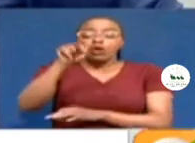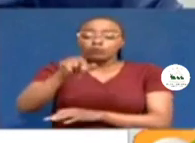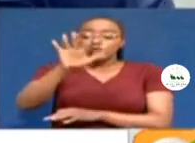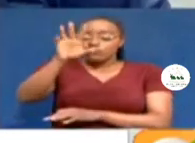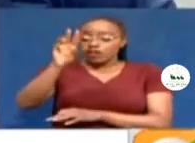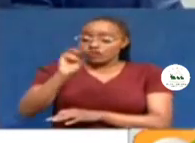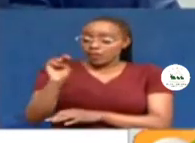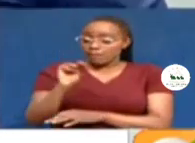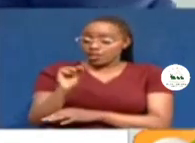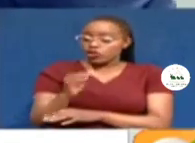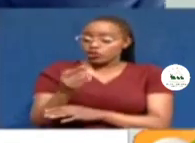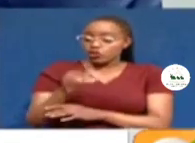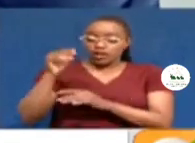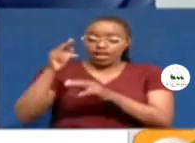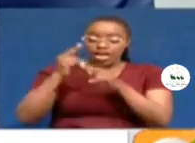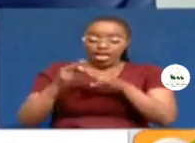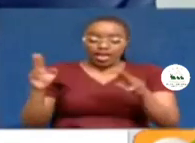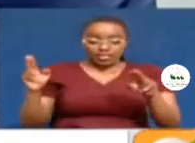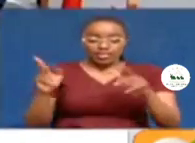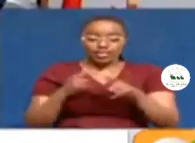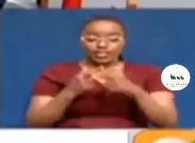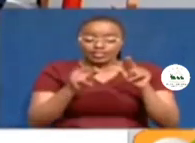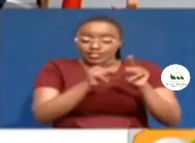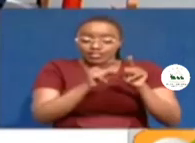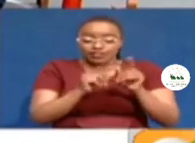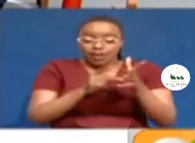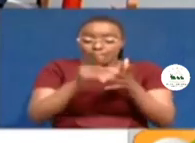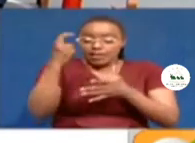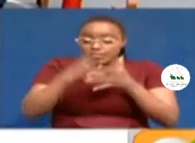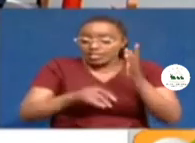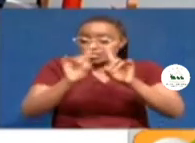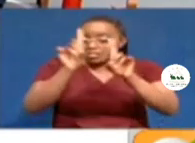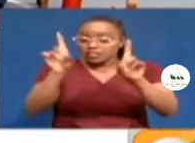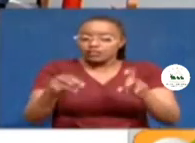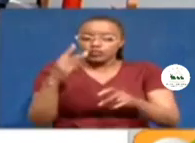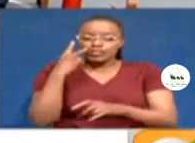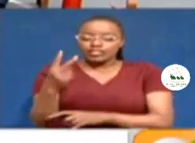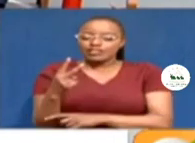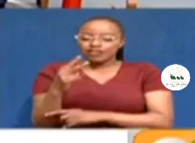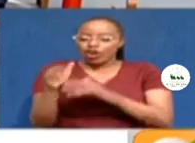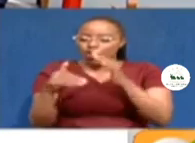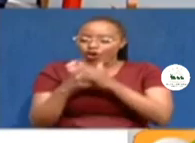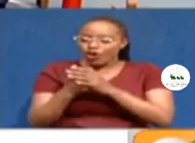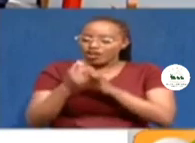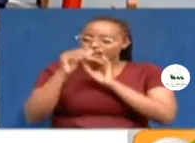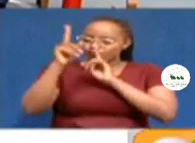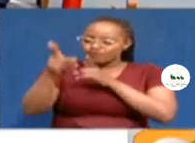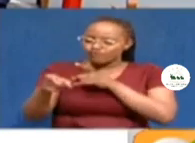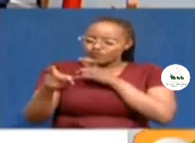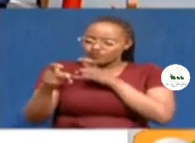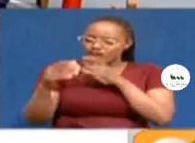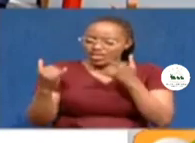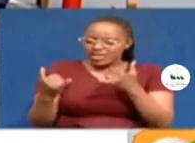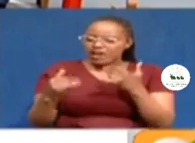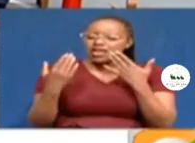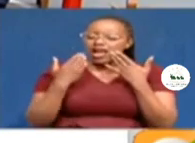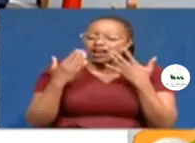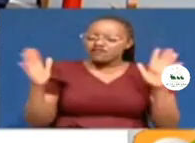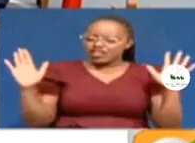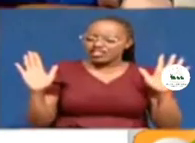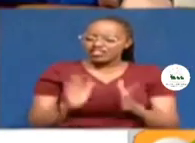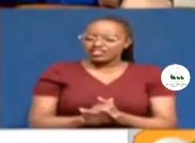million shillings a day on eggs as he paid his taxes. So it looks like, you know, the gloves are literally off. It